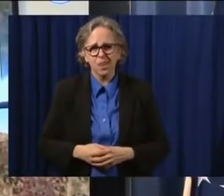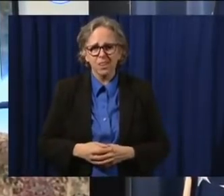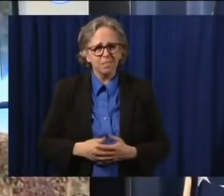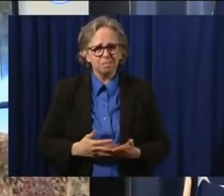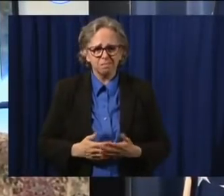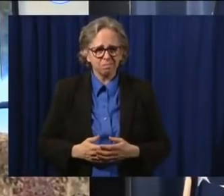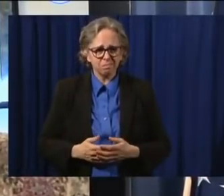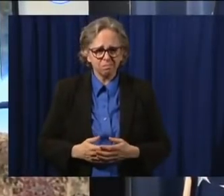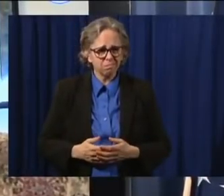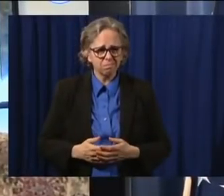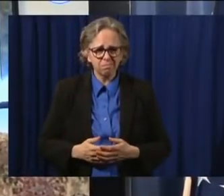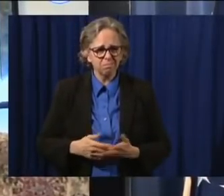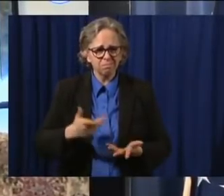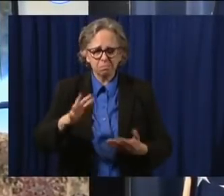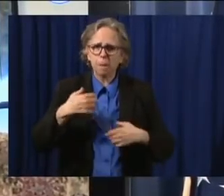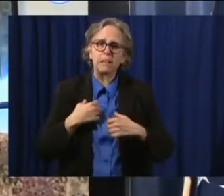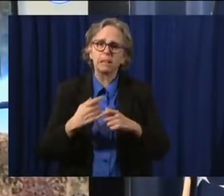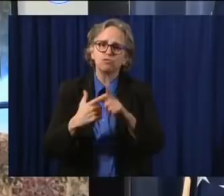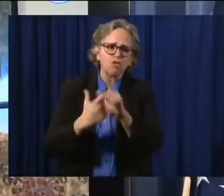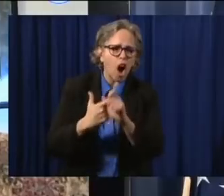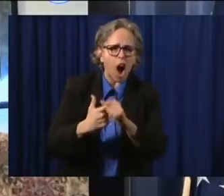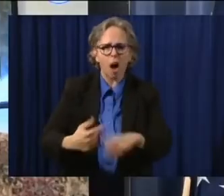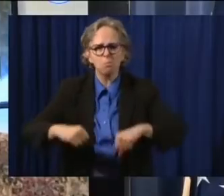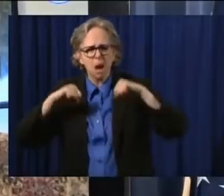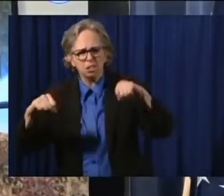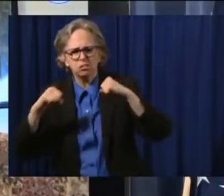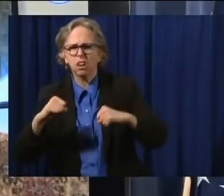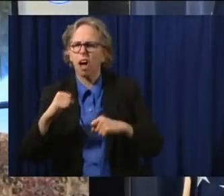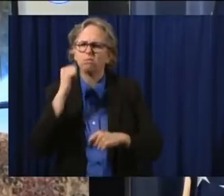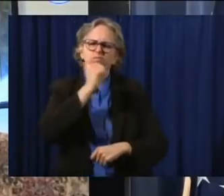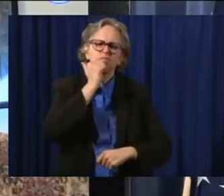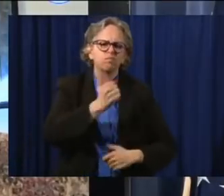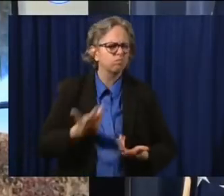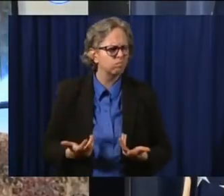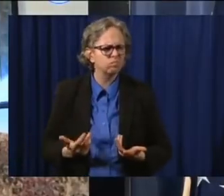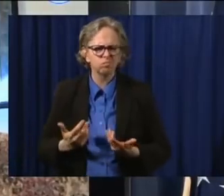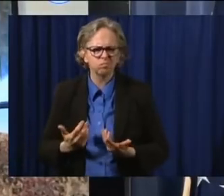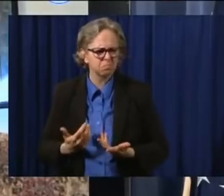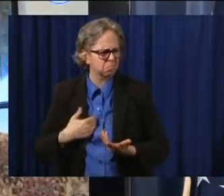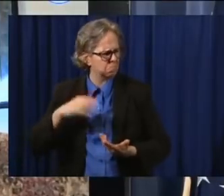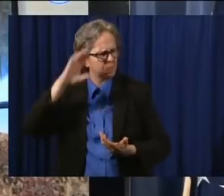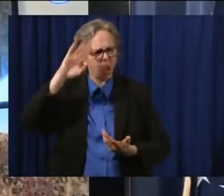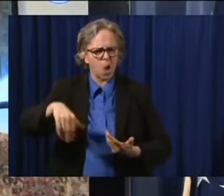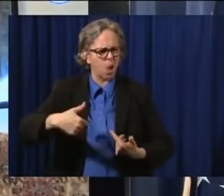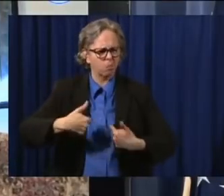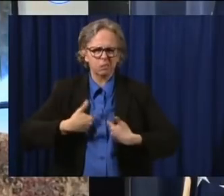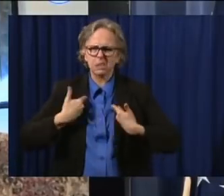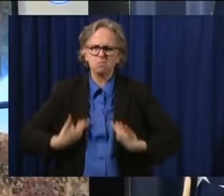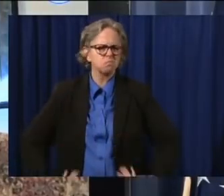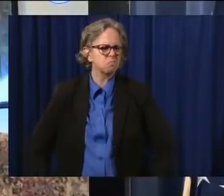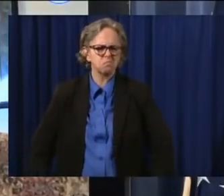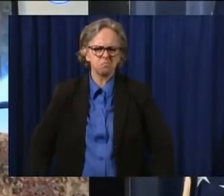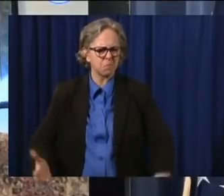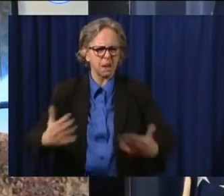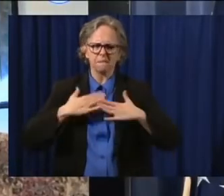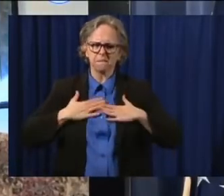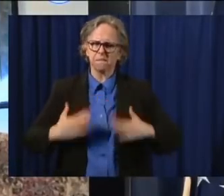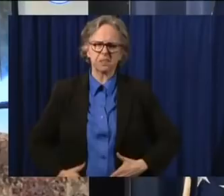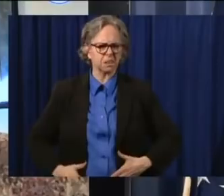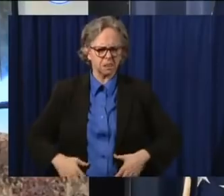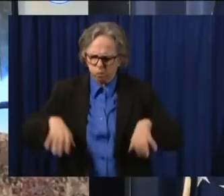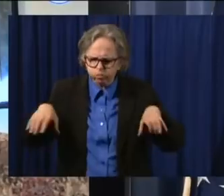dog. I exercised. We live on a 60-acre farm, so there's a lot of physical labor to be